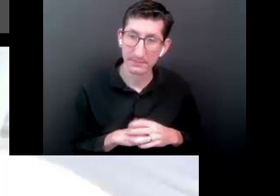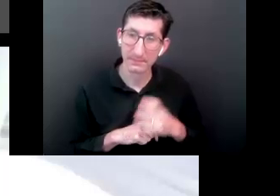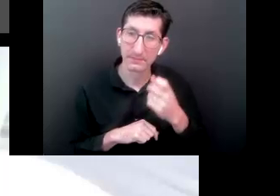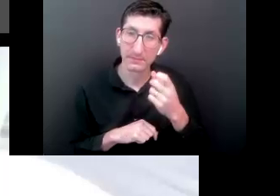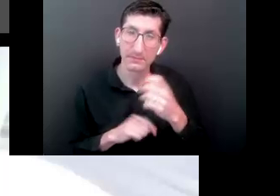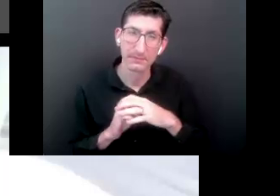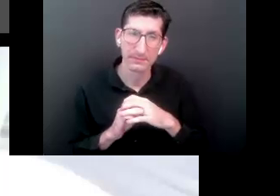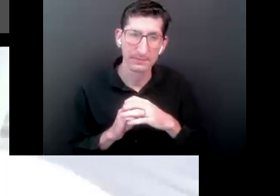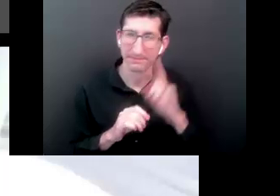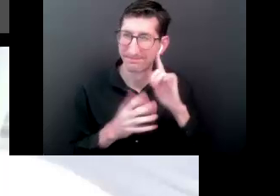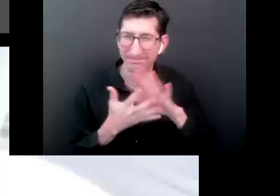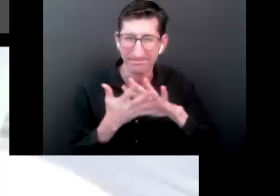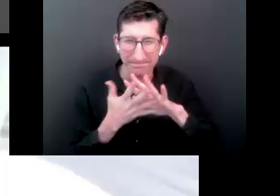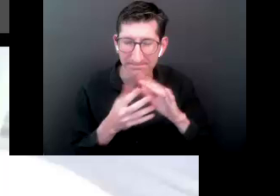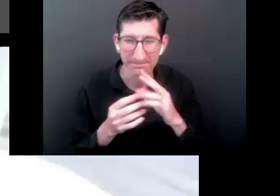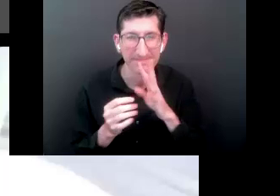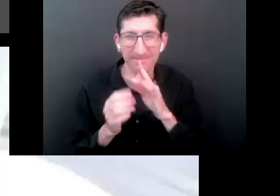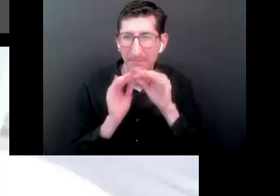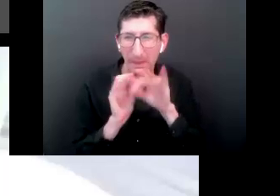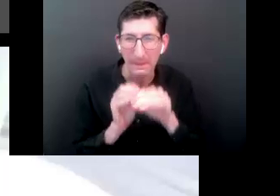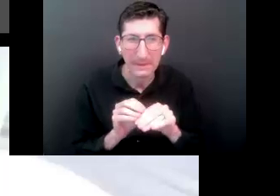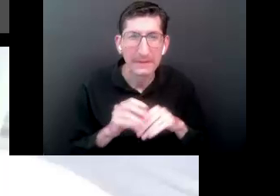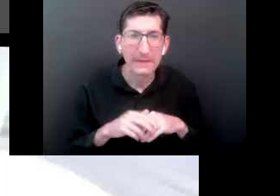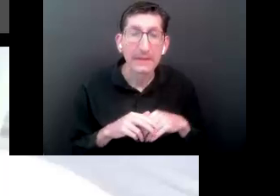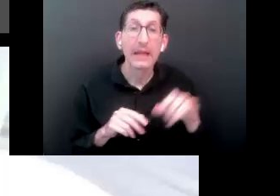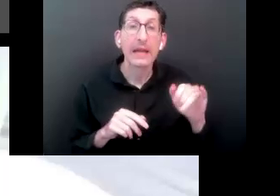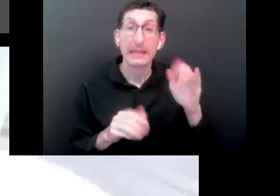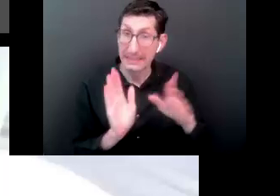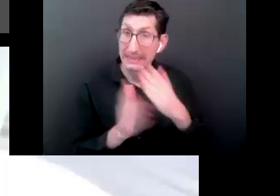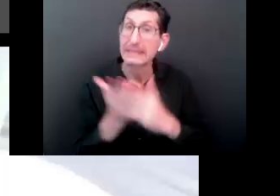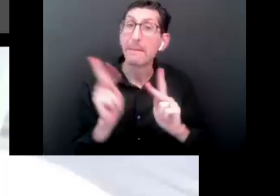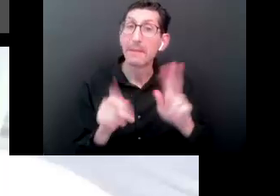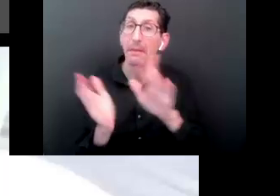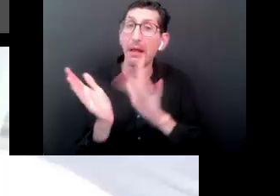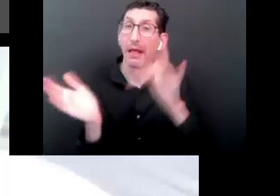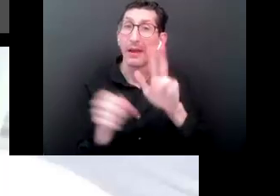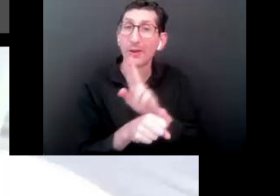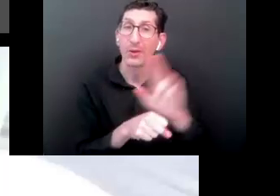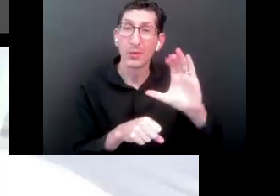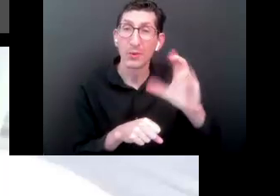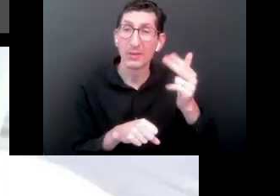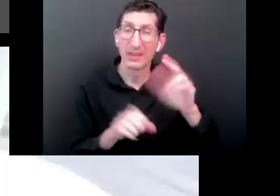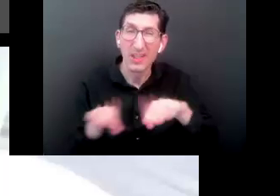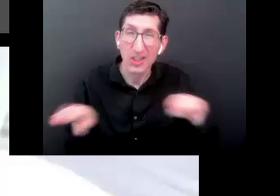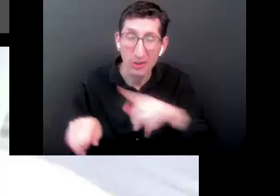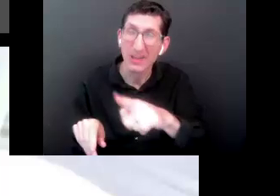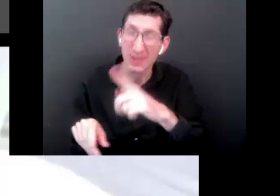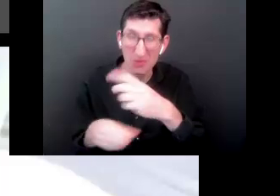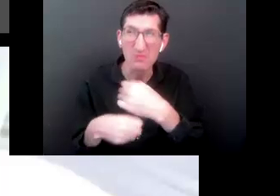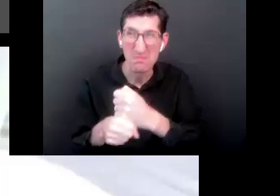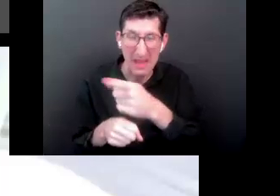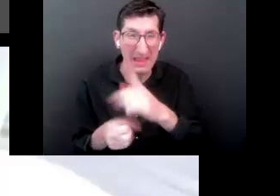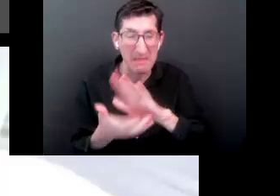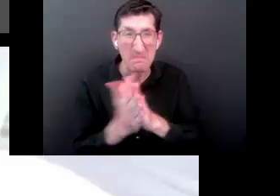that. Using the children and pets, like weaponizing them, using them as tools of, if you do this, then you'll lose your children or it'll hurt the